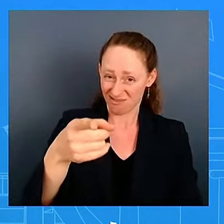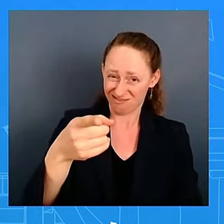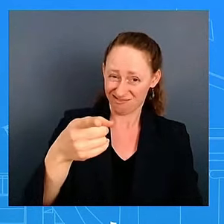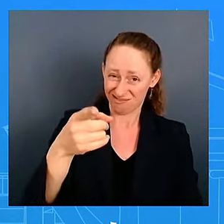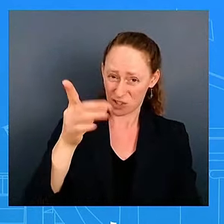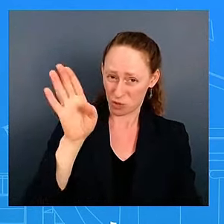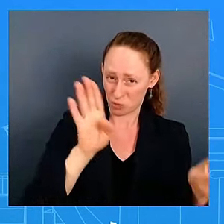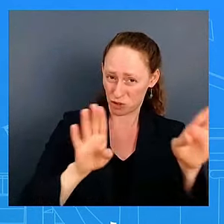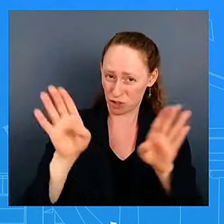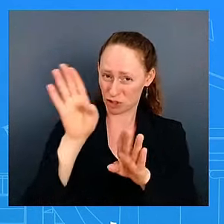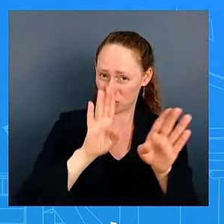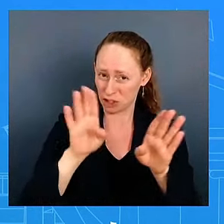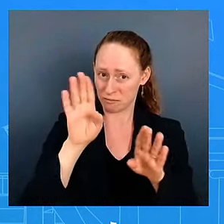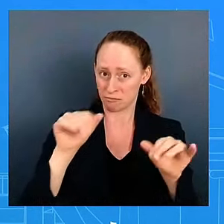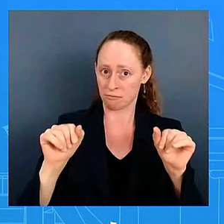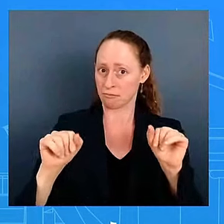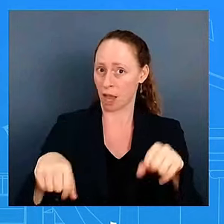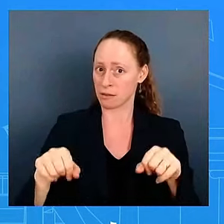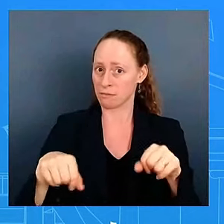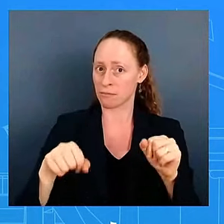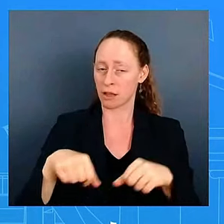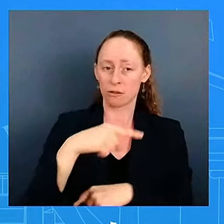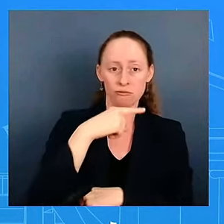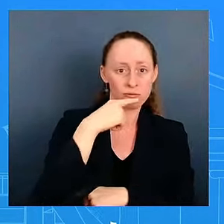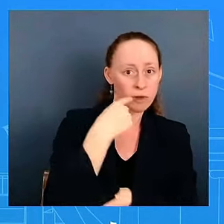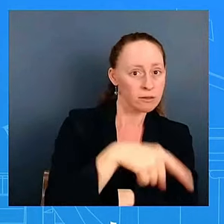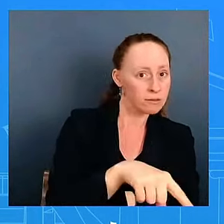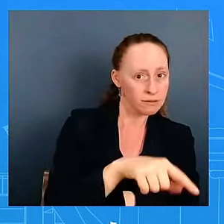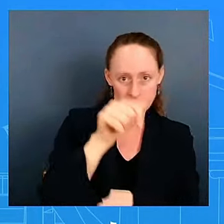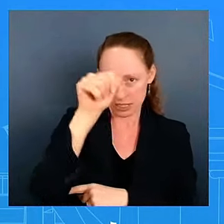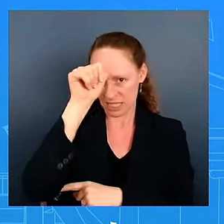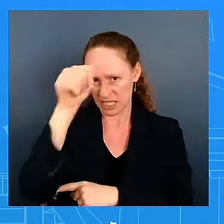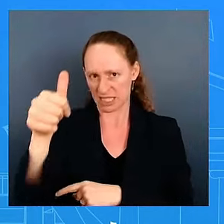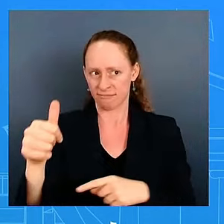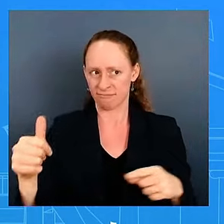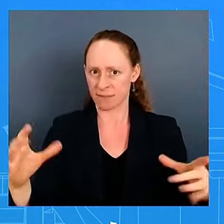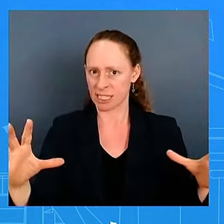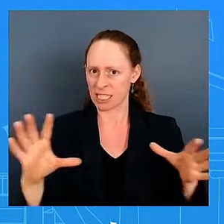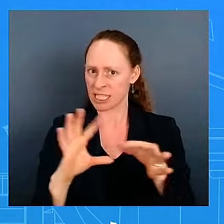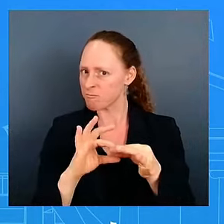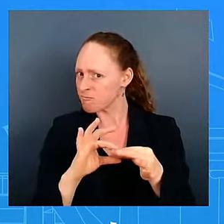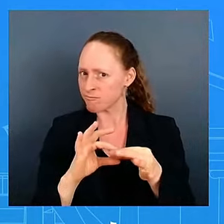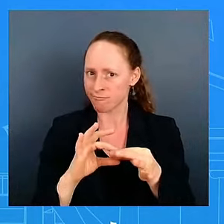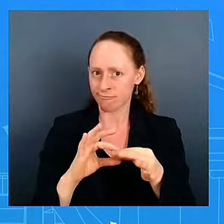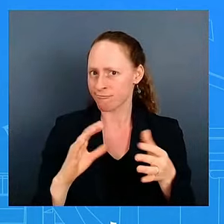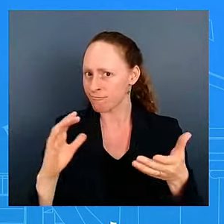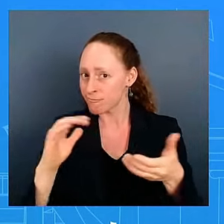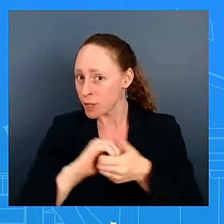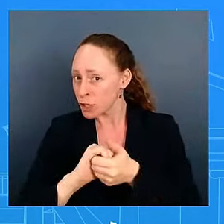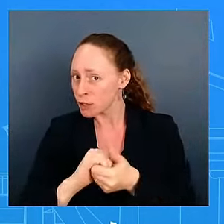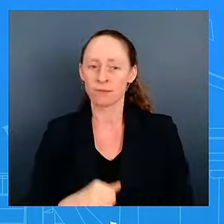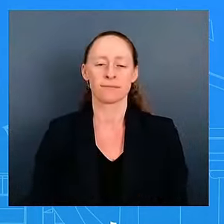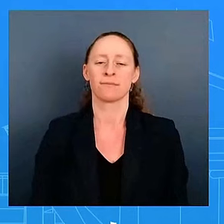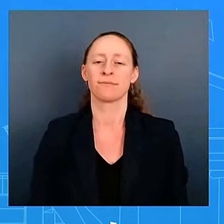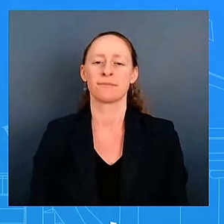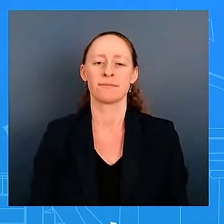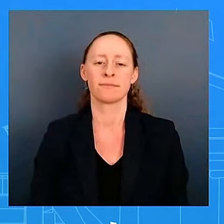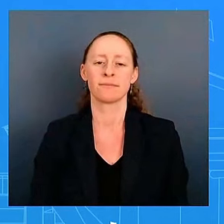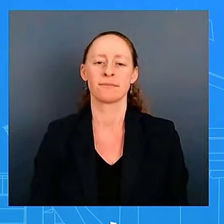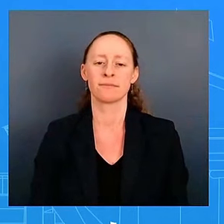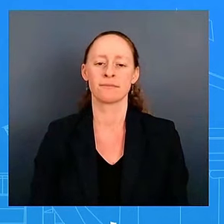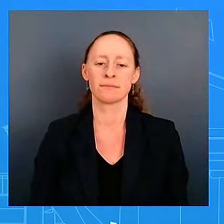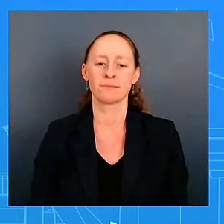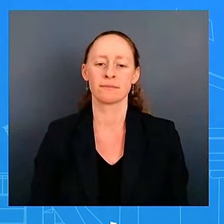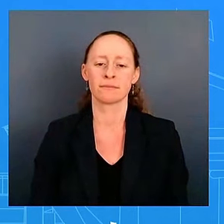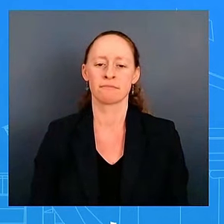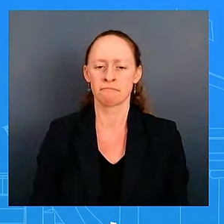adding Russia, either unintentionally or intentionally? I believe my NSC colleagues have spoken to this. I'll just add that